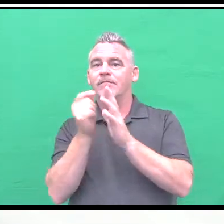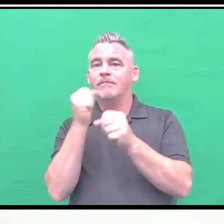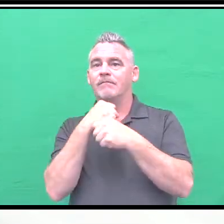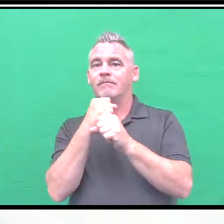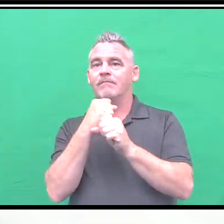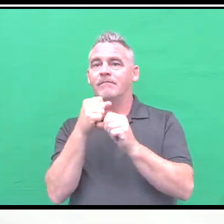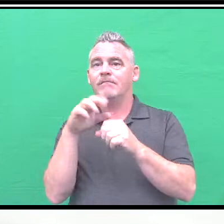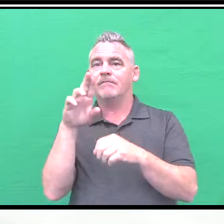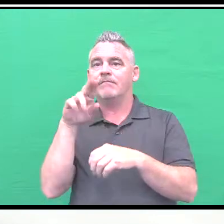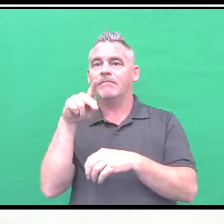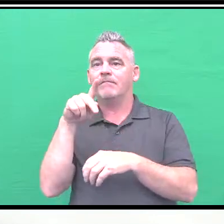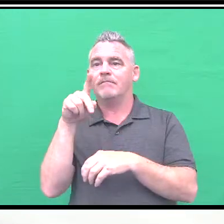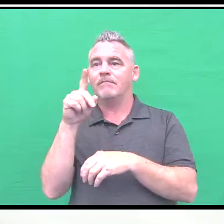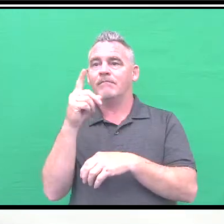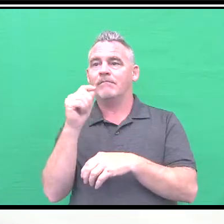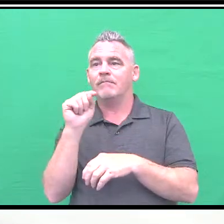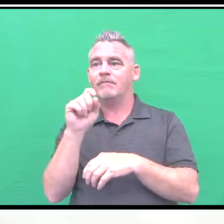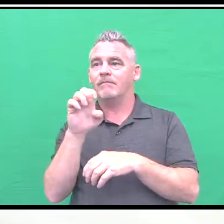OE10.